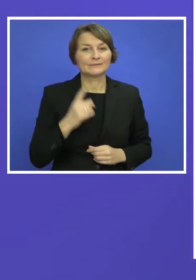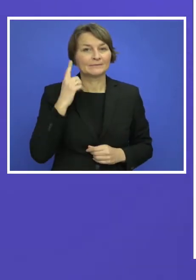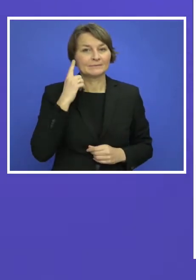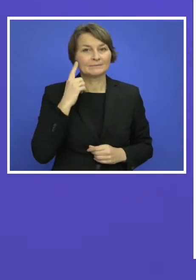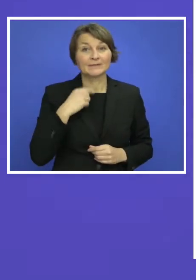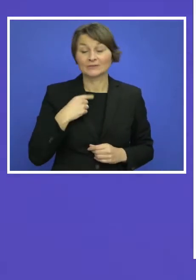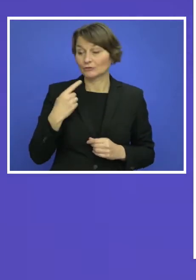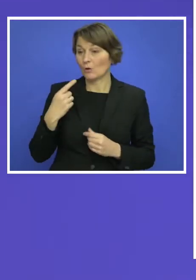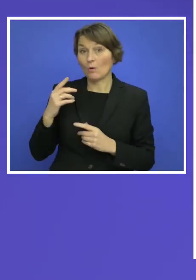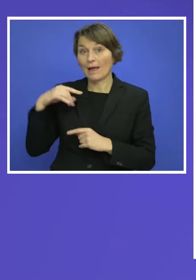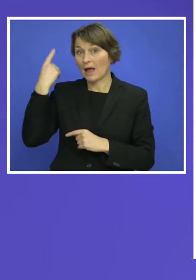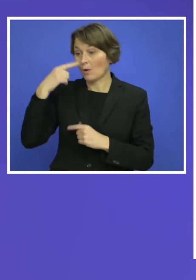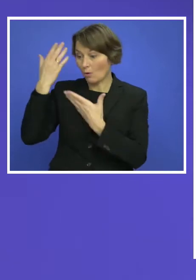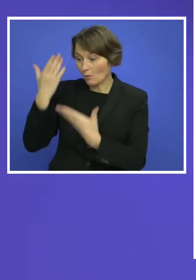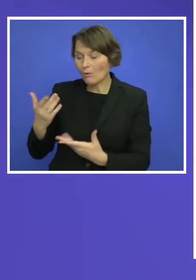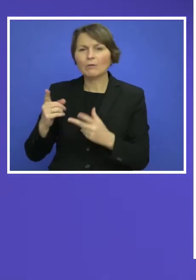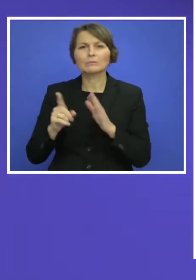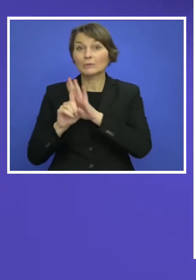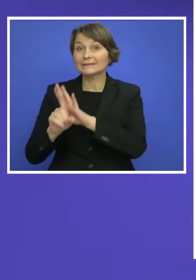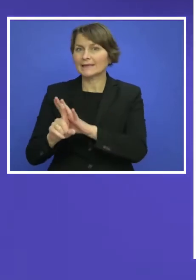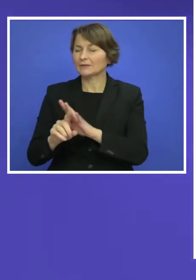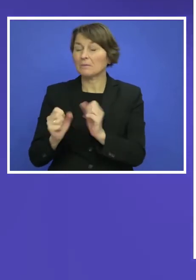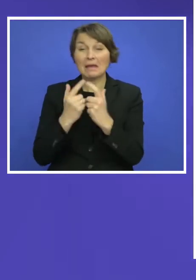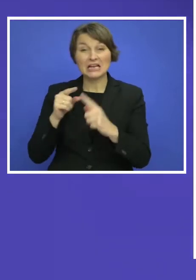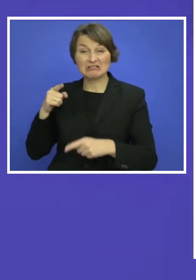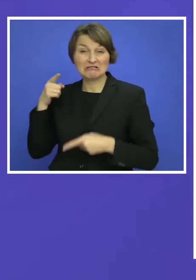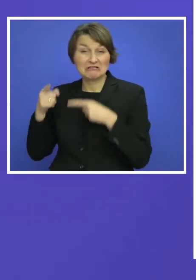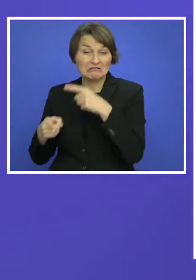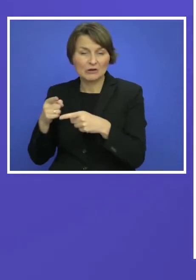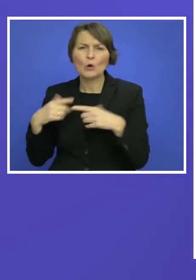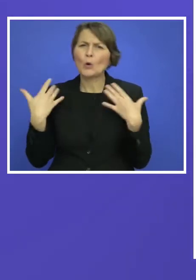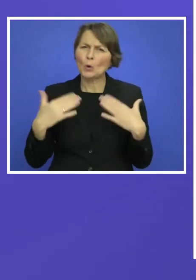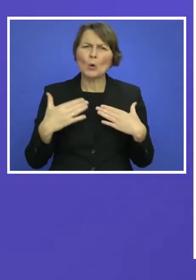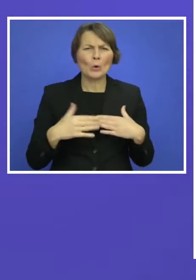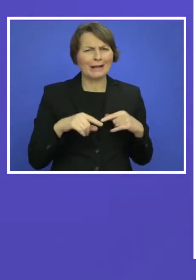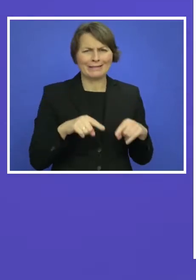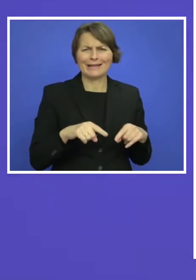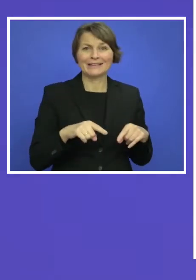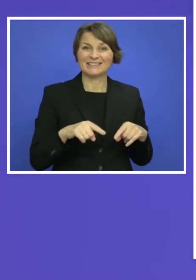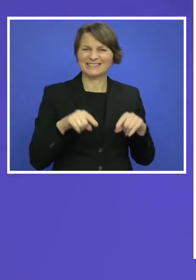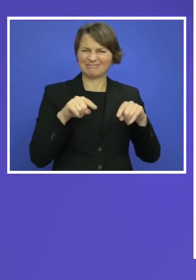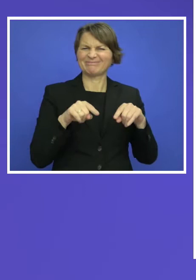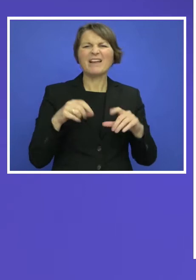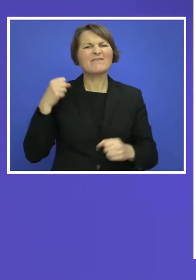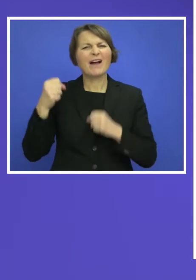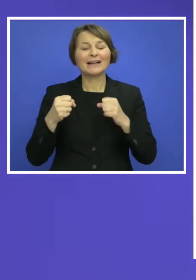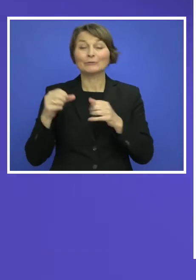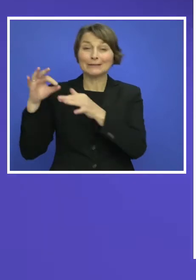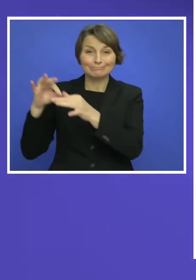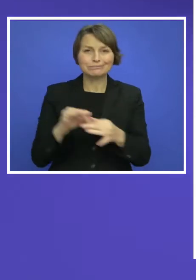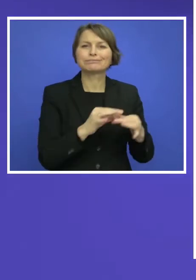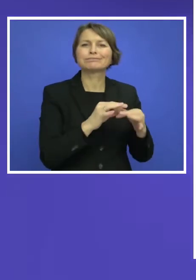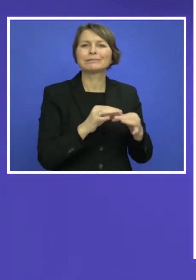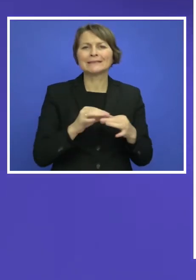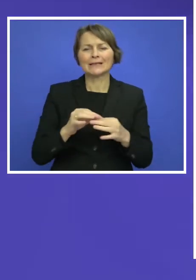appearances and representations. I think that it's a gender-based type of violence. So a lot of challenges are faced. Now let